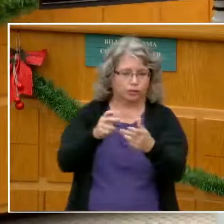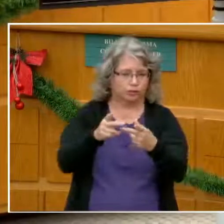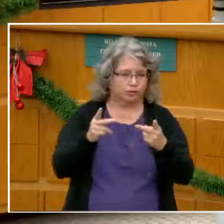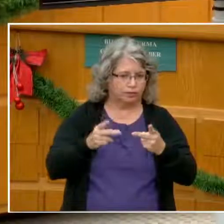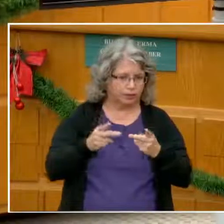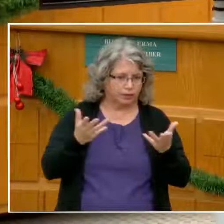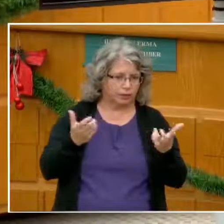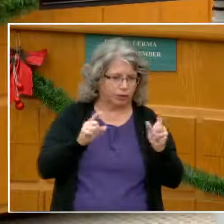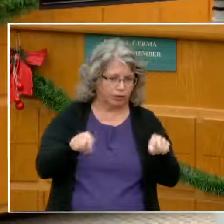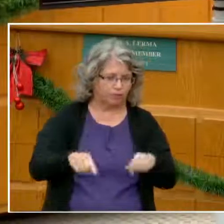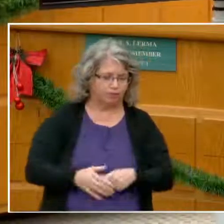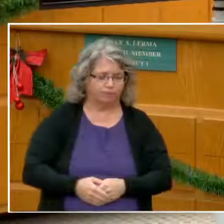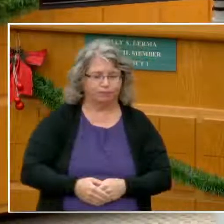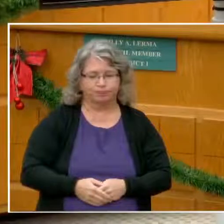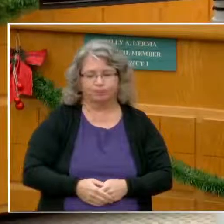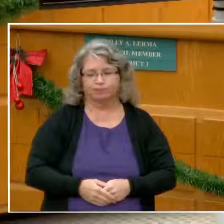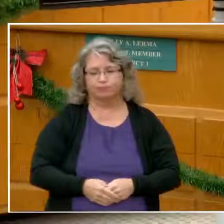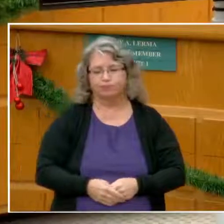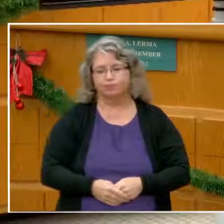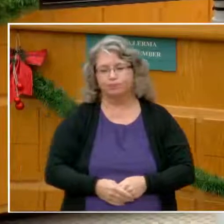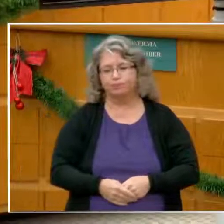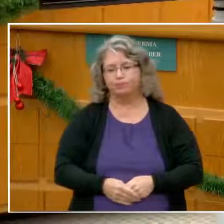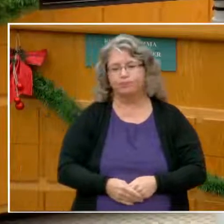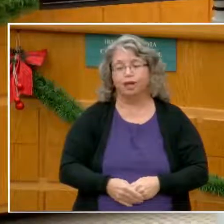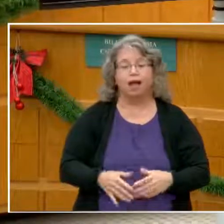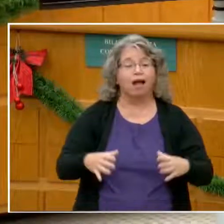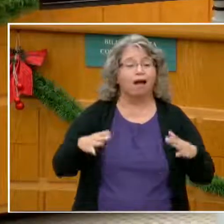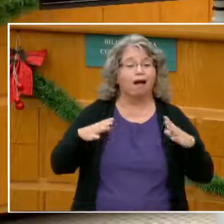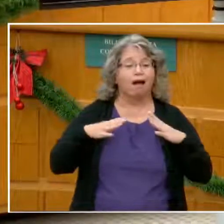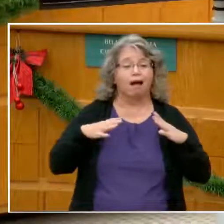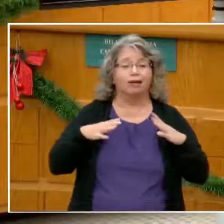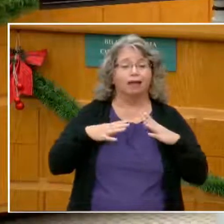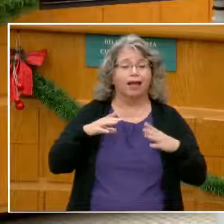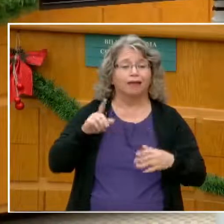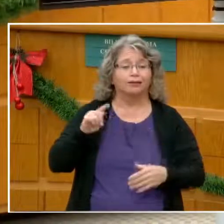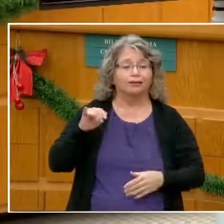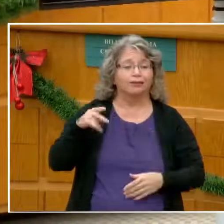So, holiday tips, what can we do to keep ourselves safe?